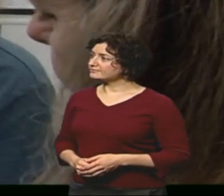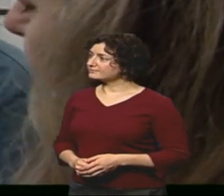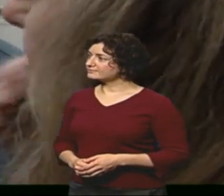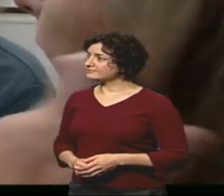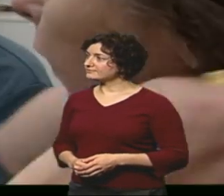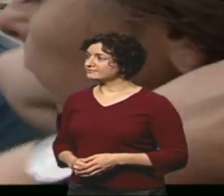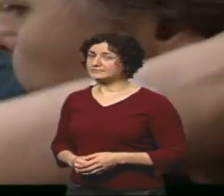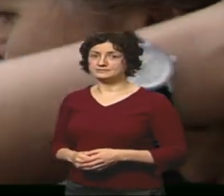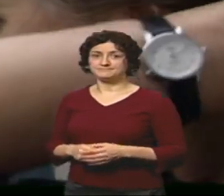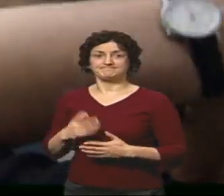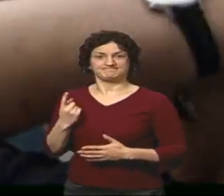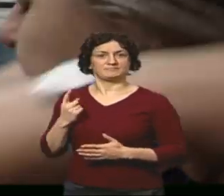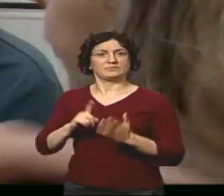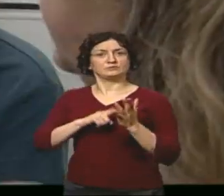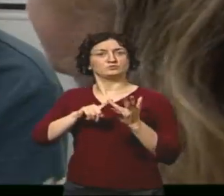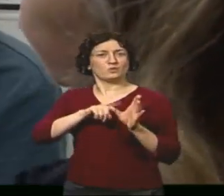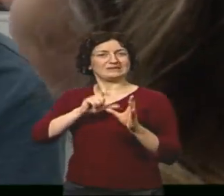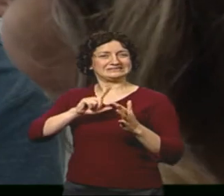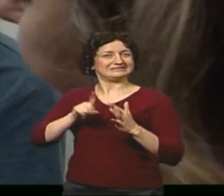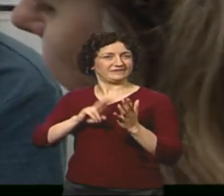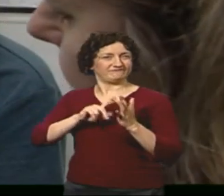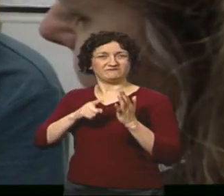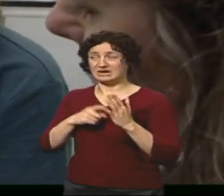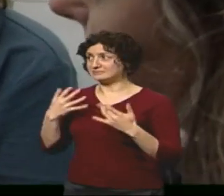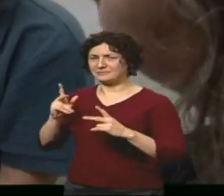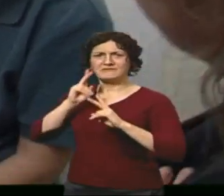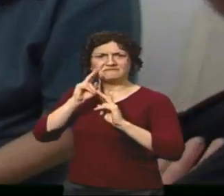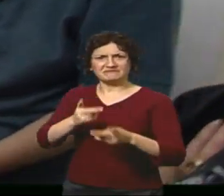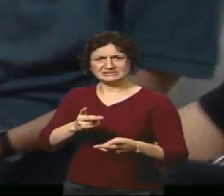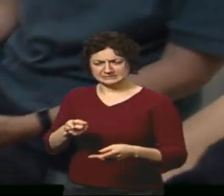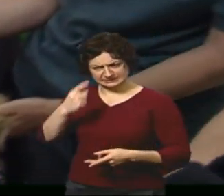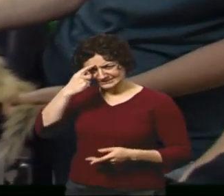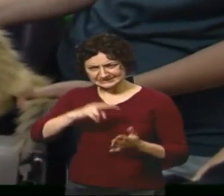On Joyce the vet's next visit, the mystery was still no nearer to being solved.